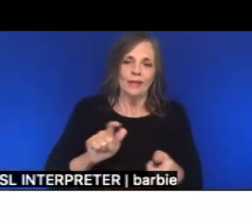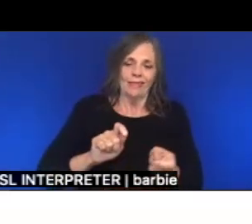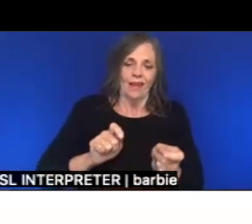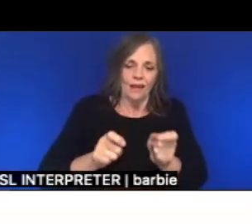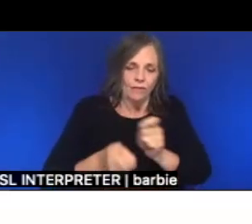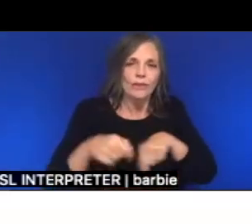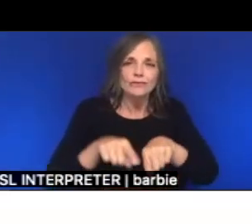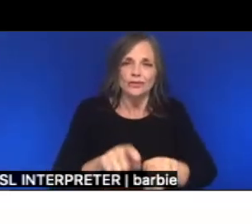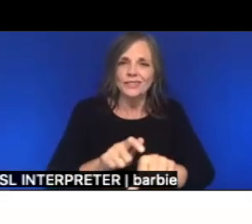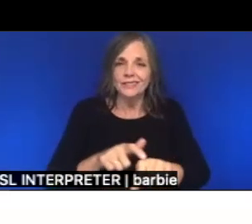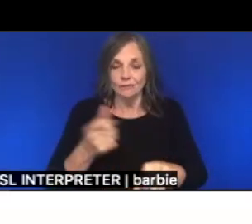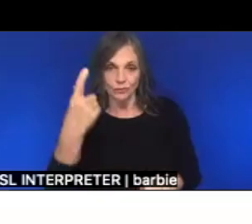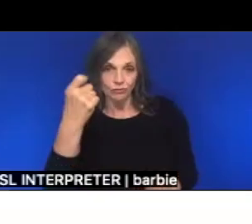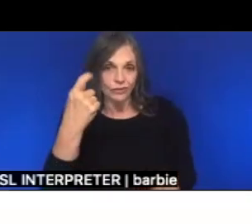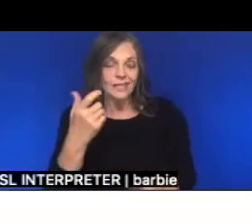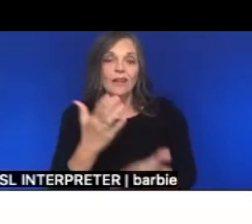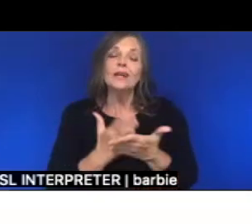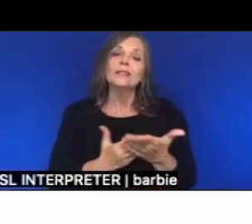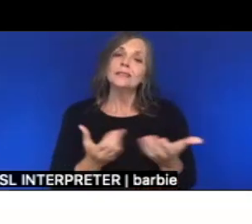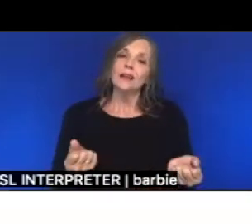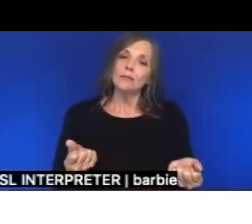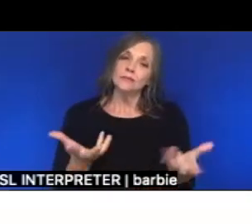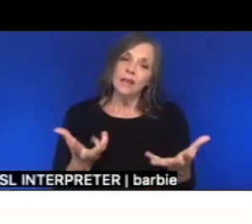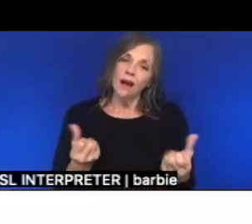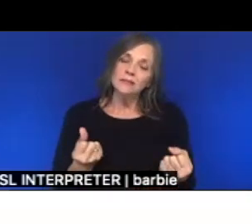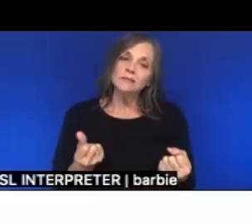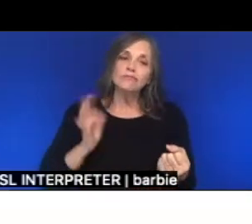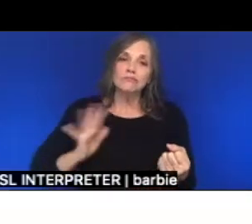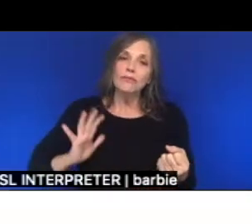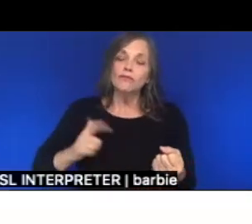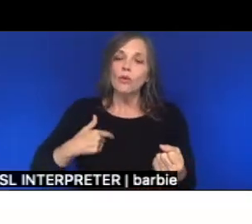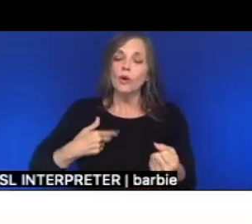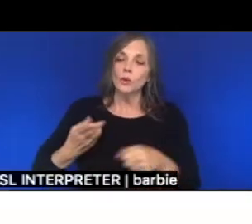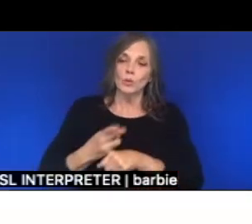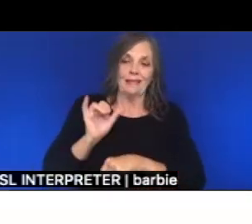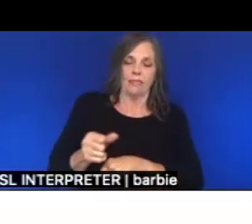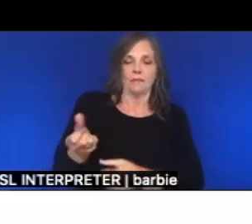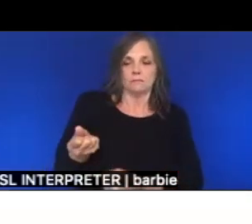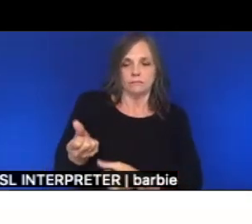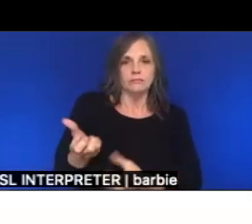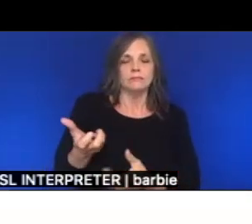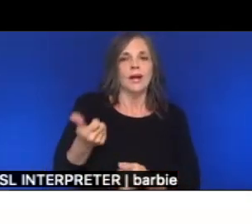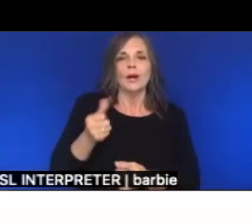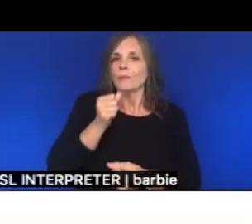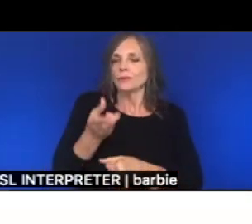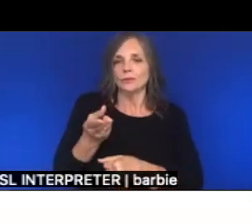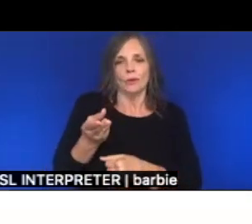So there are some signs which in the past they might have been used, and now they are not accepted